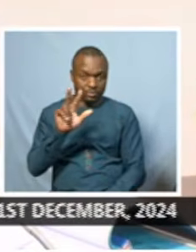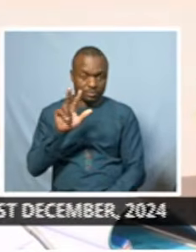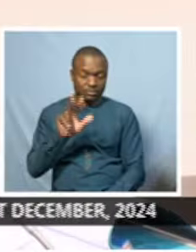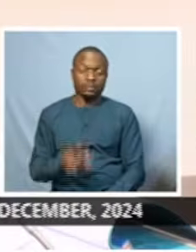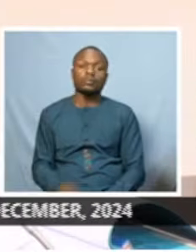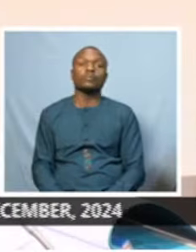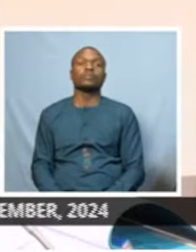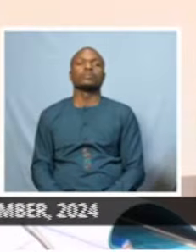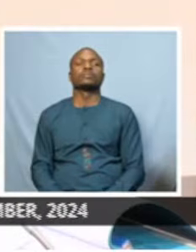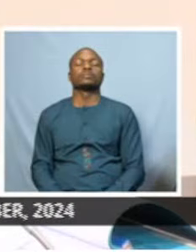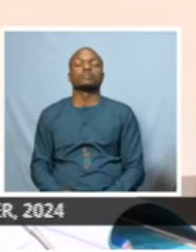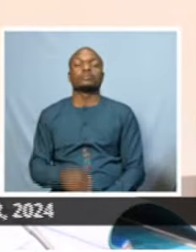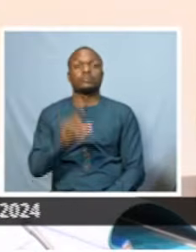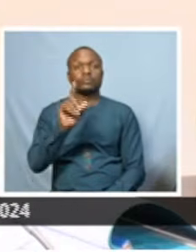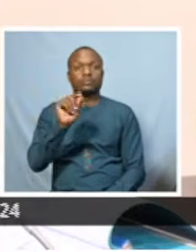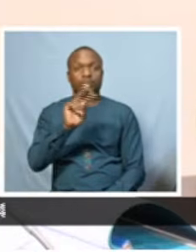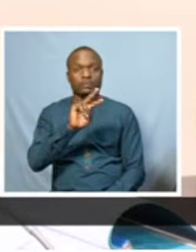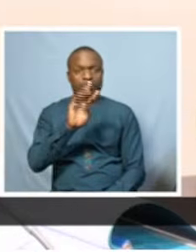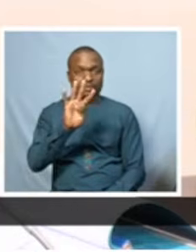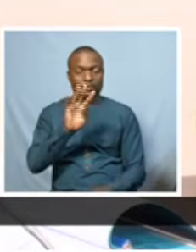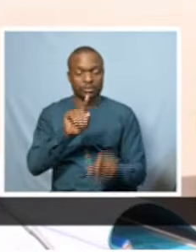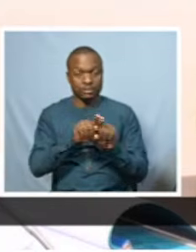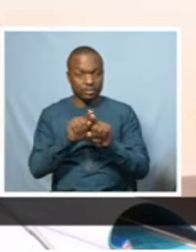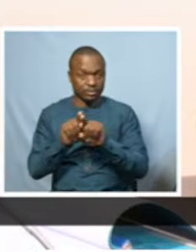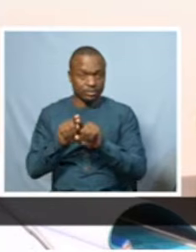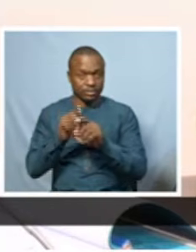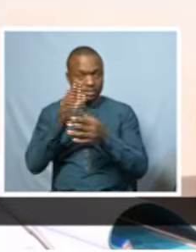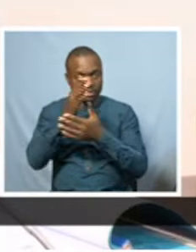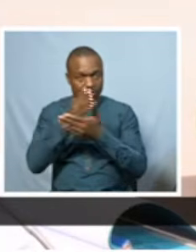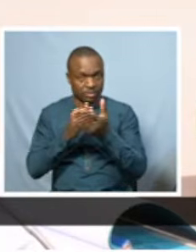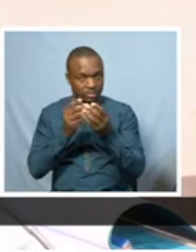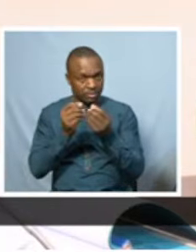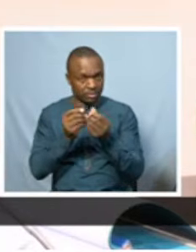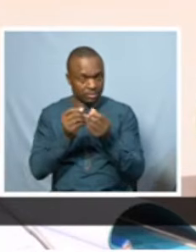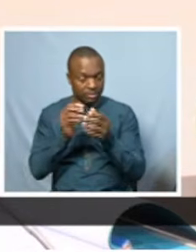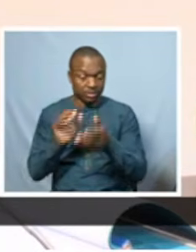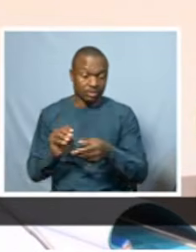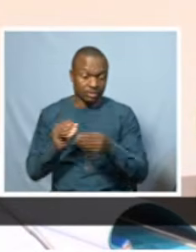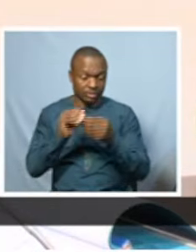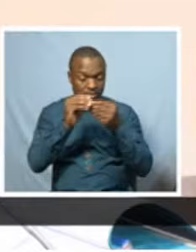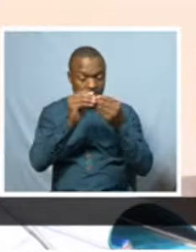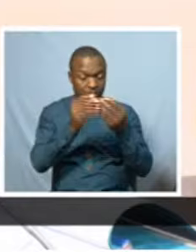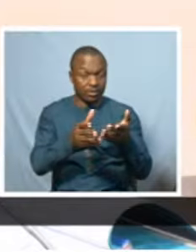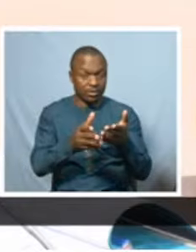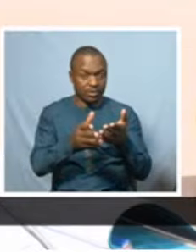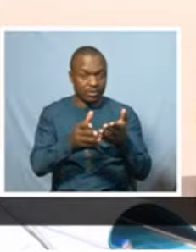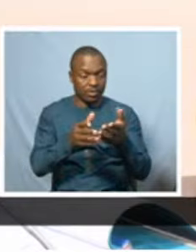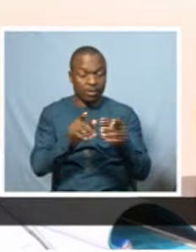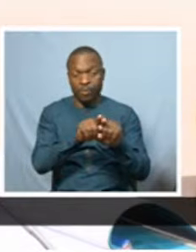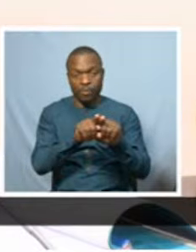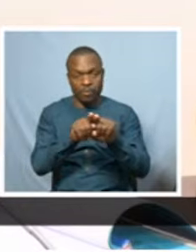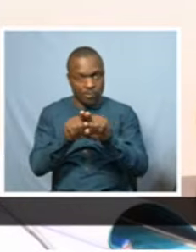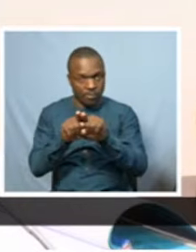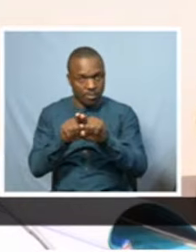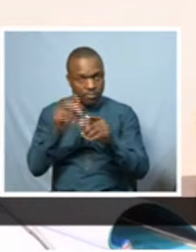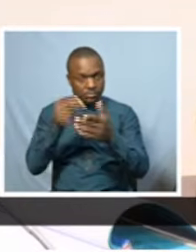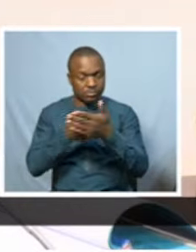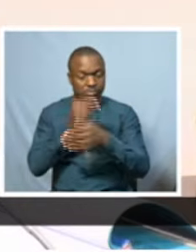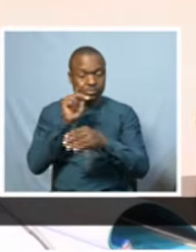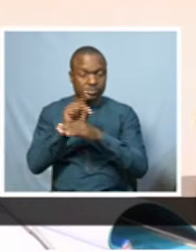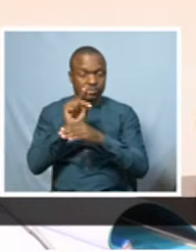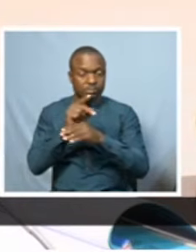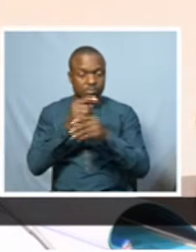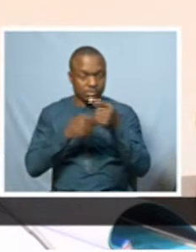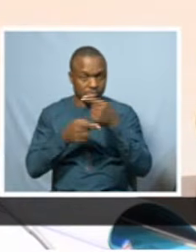And then 2024 also, there were a bit of funds that were reallocated also to new projects which